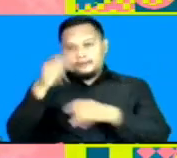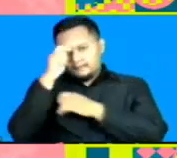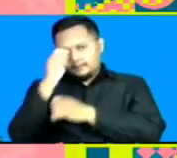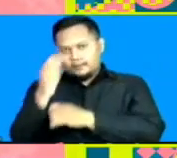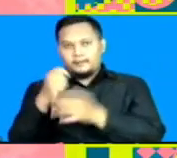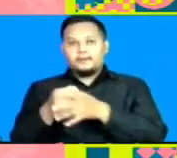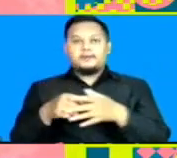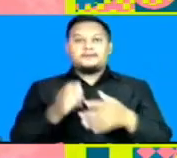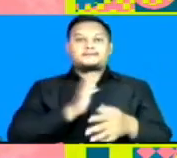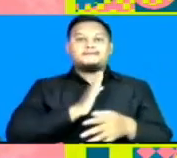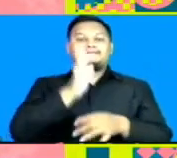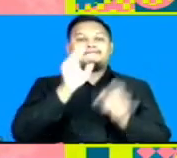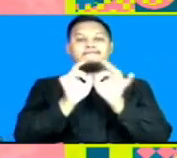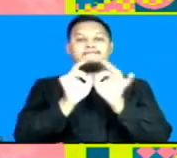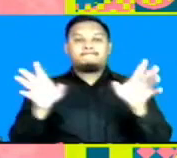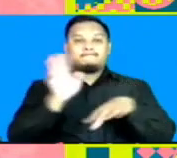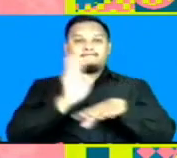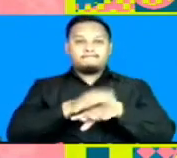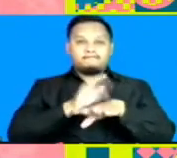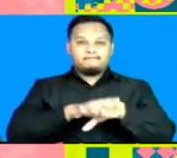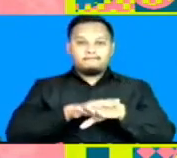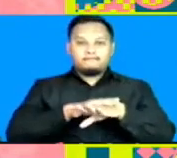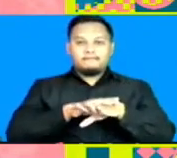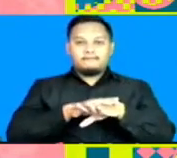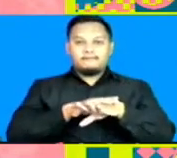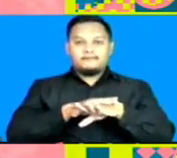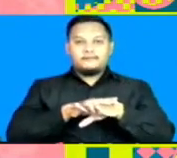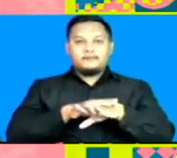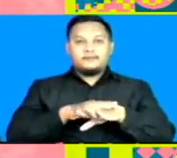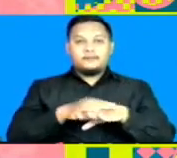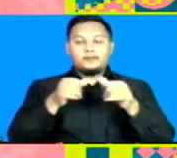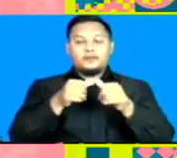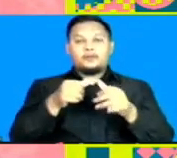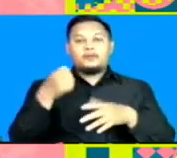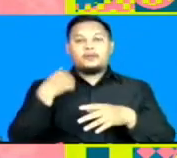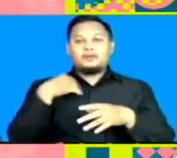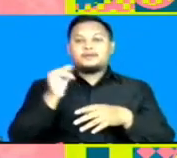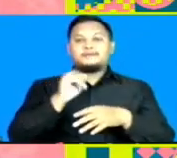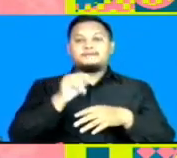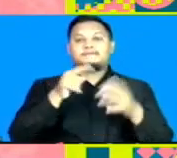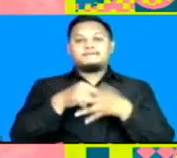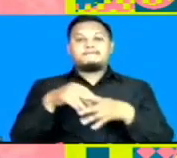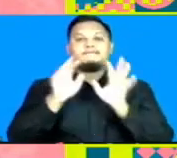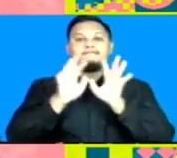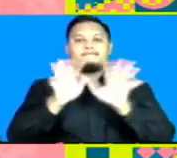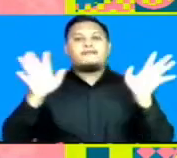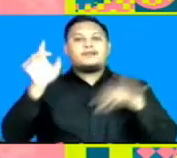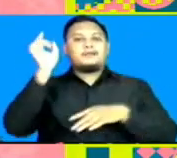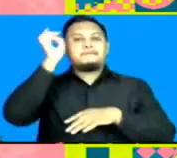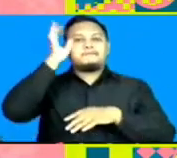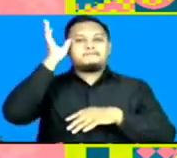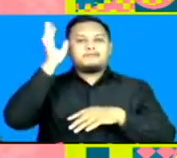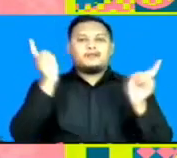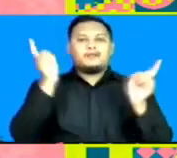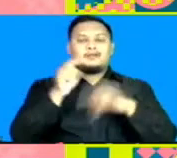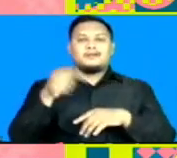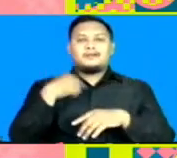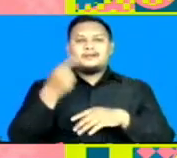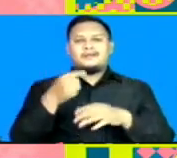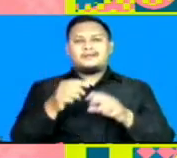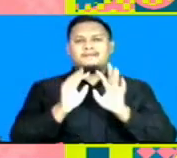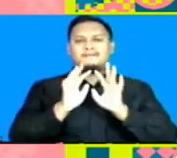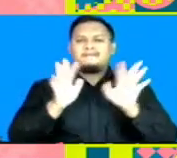united thinking has been missing. And as we think in silos about our country, our religion,